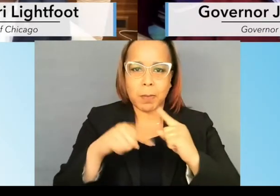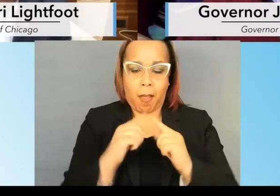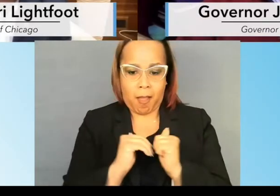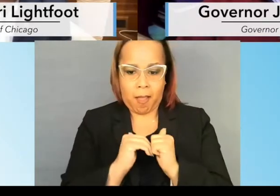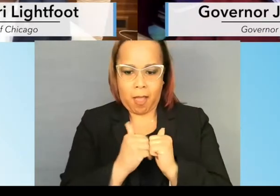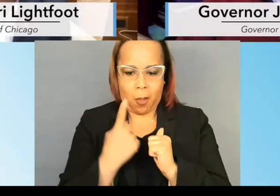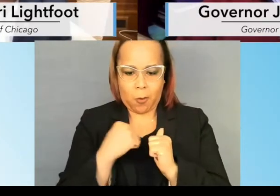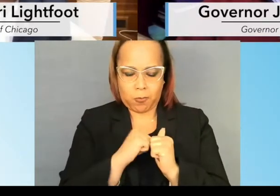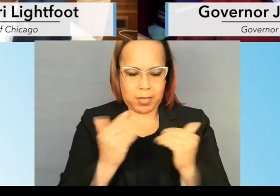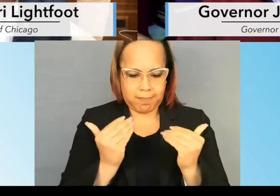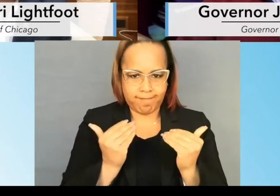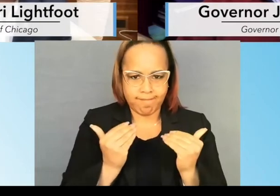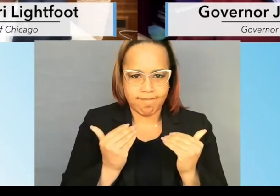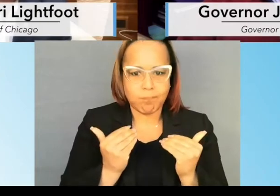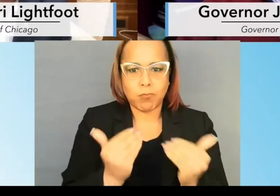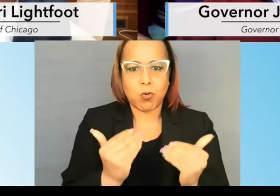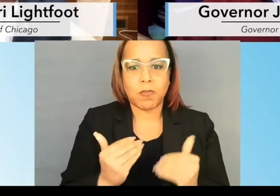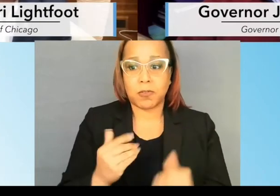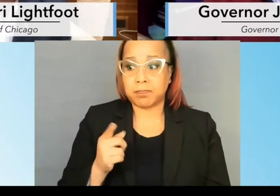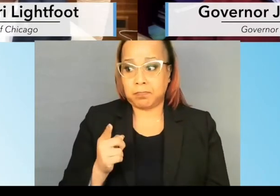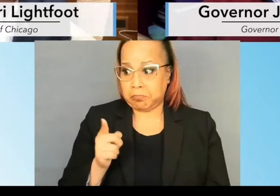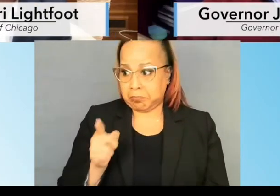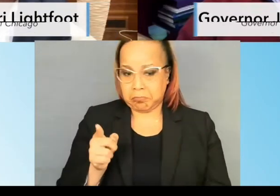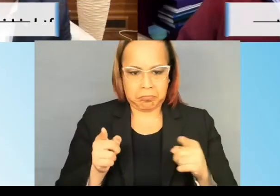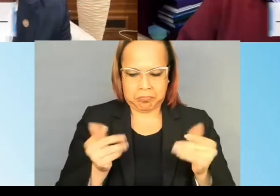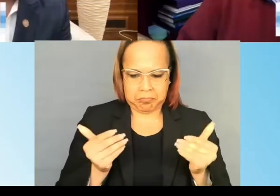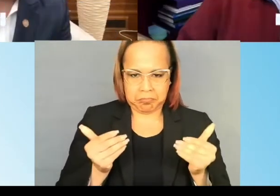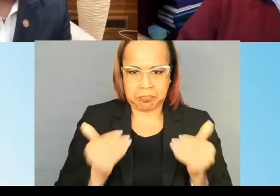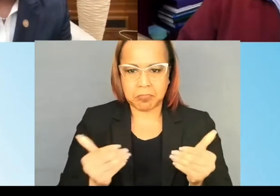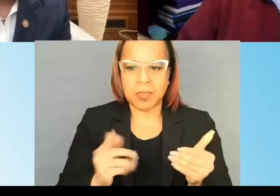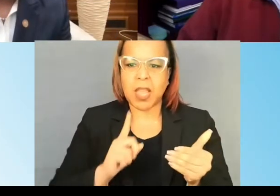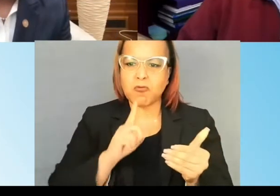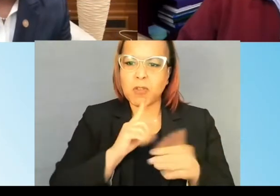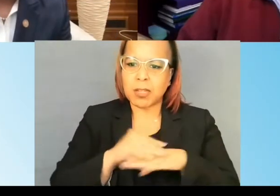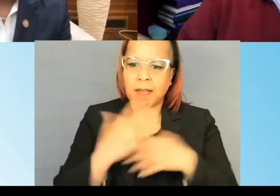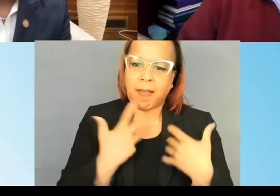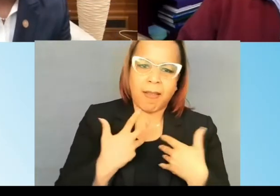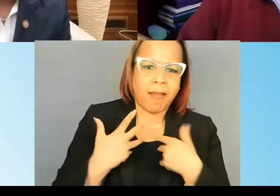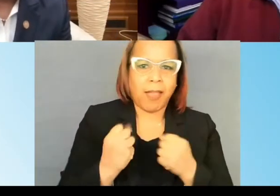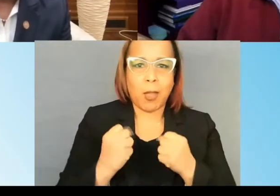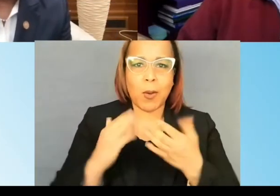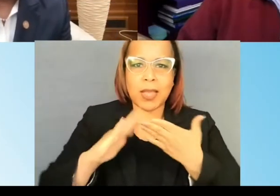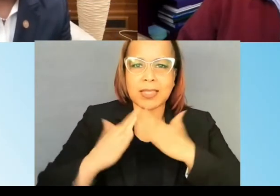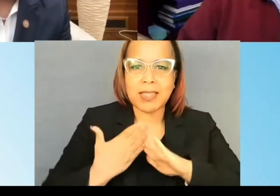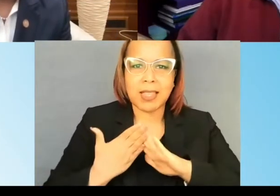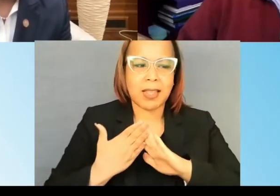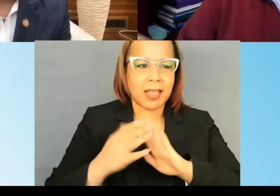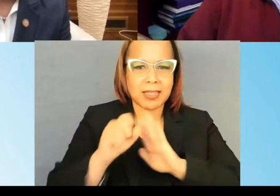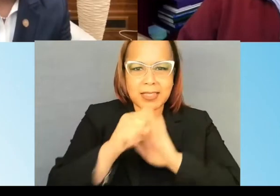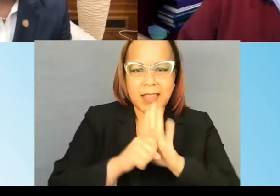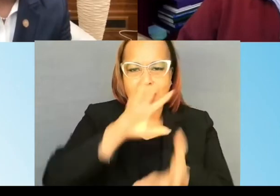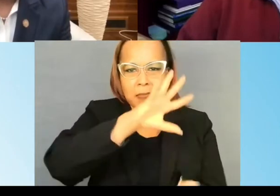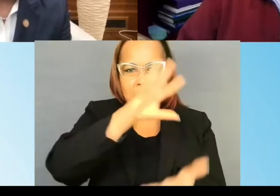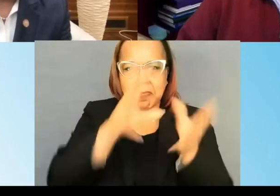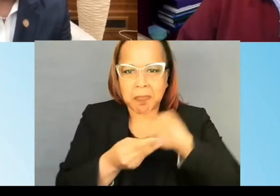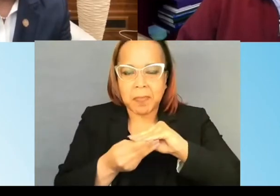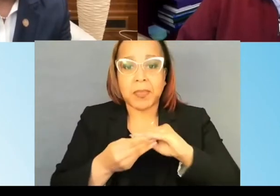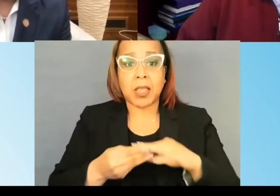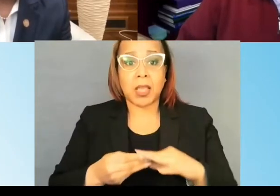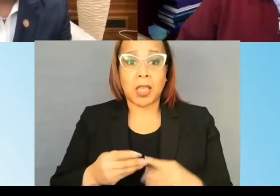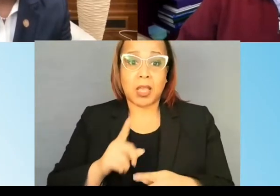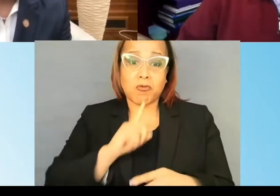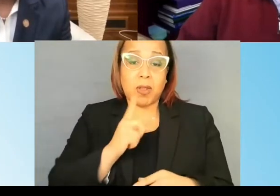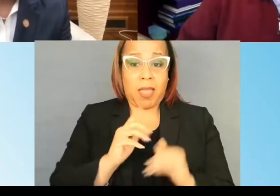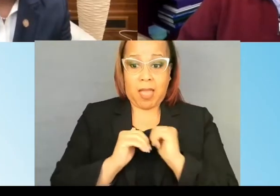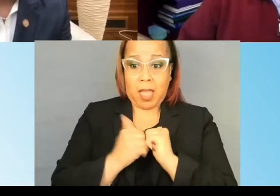move folks forward and really heal as a city and a state, and if I can be so bold, really how